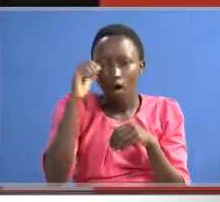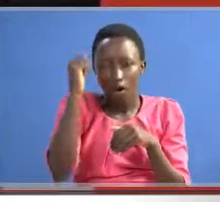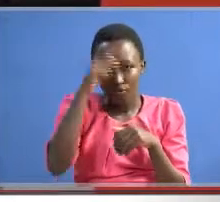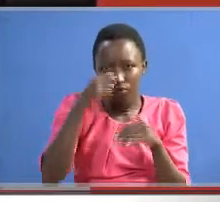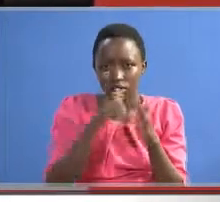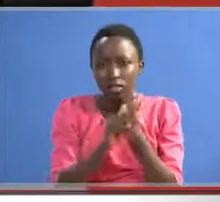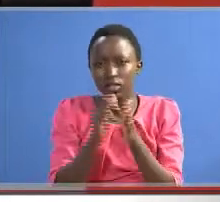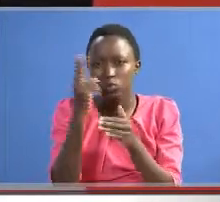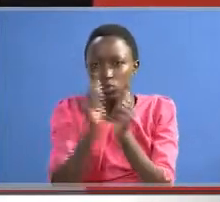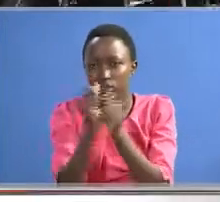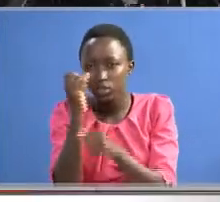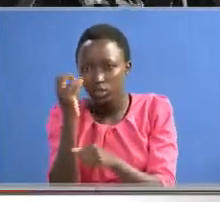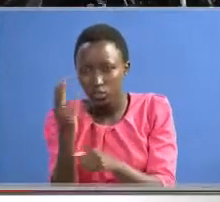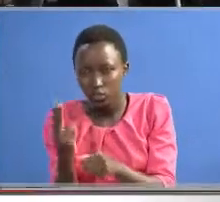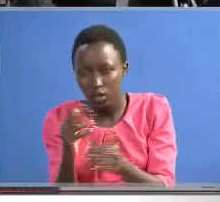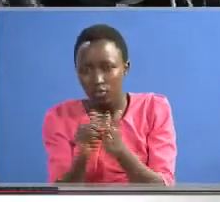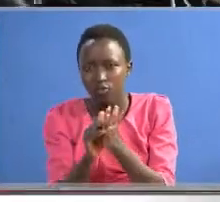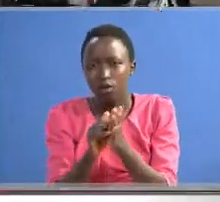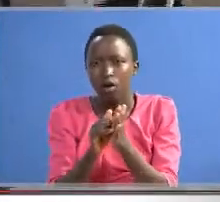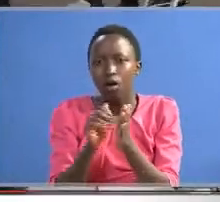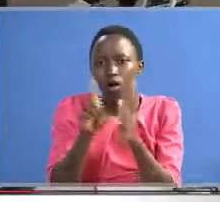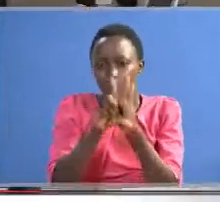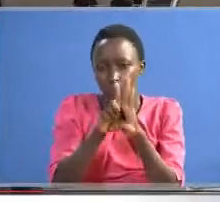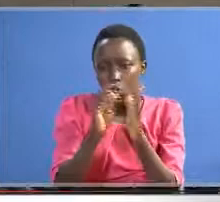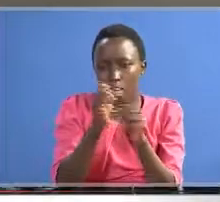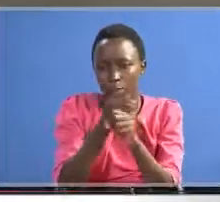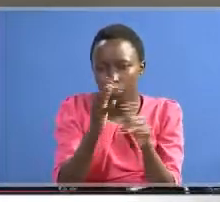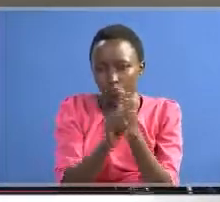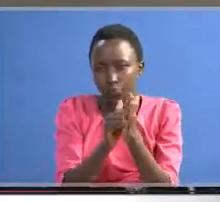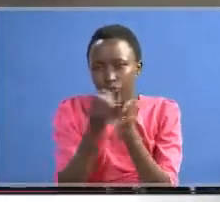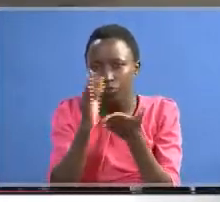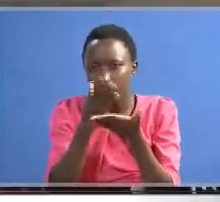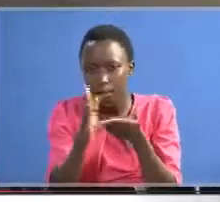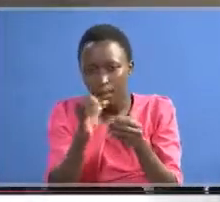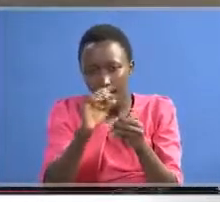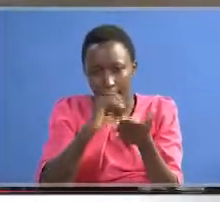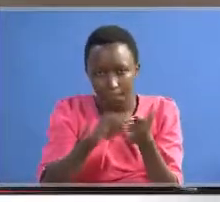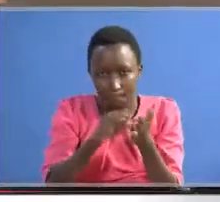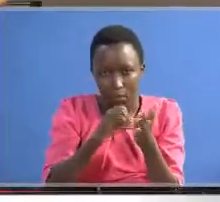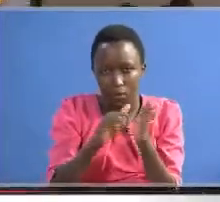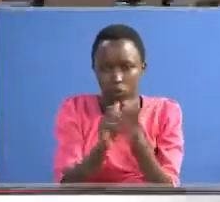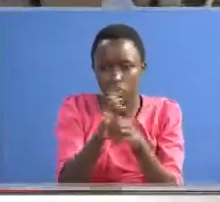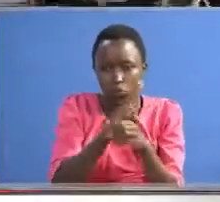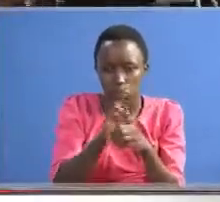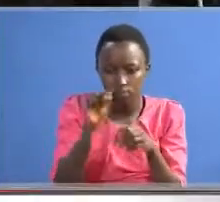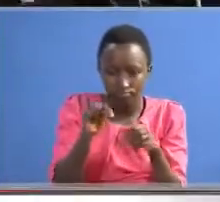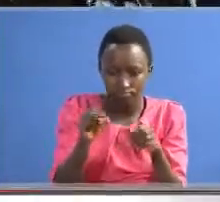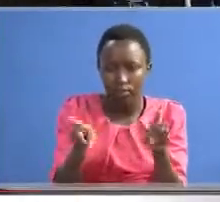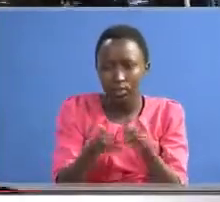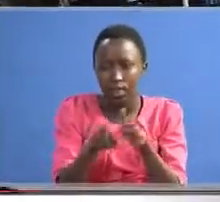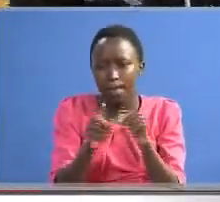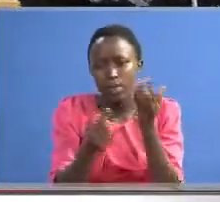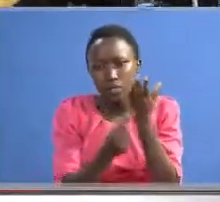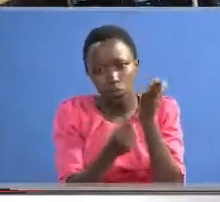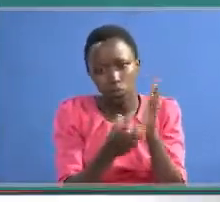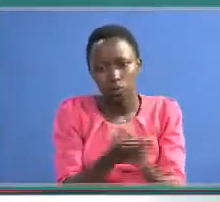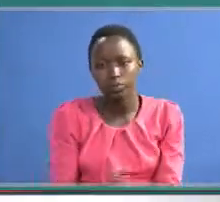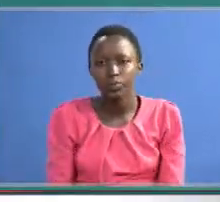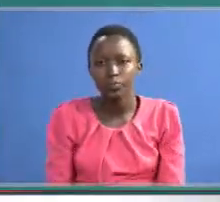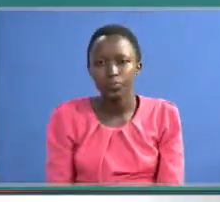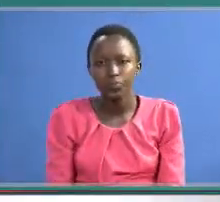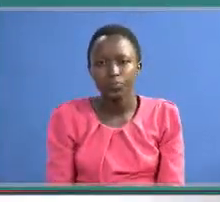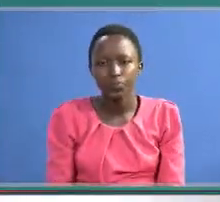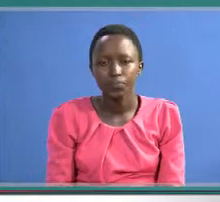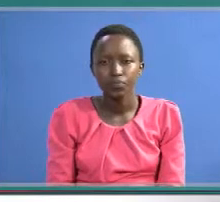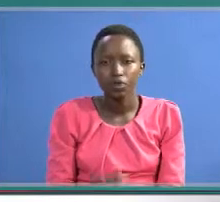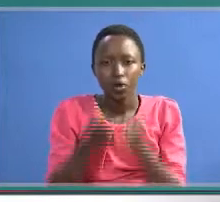in 2012, a law was passed to have car dealers, assembly plants and spare part manufacturers use this technology to curb this vice. We are